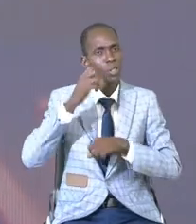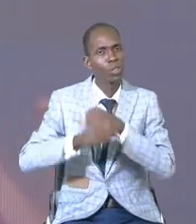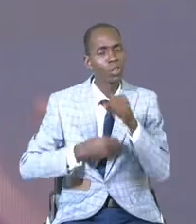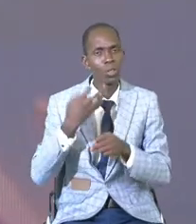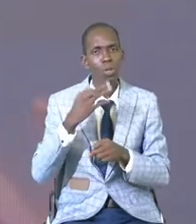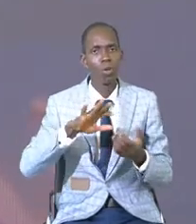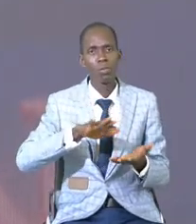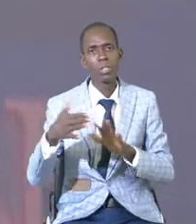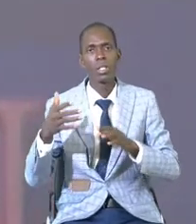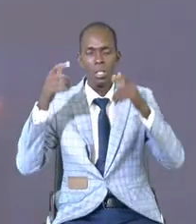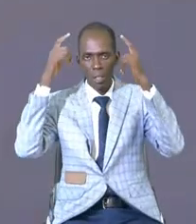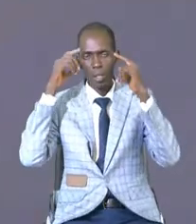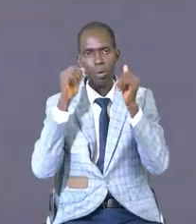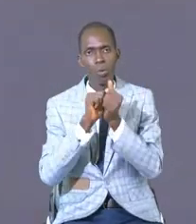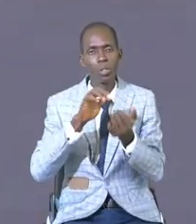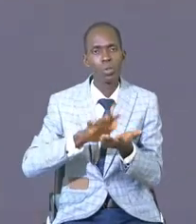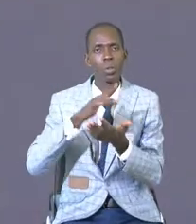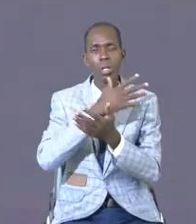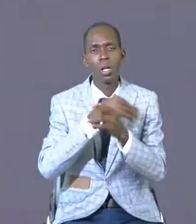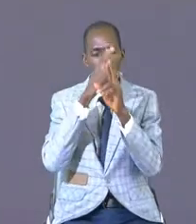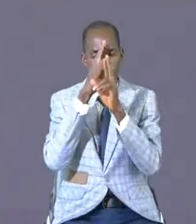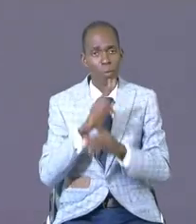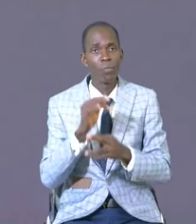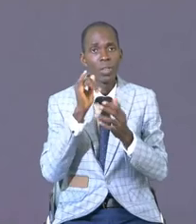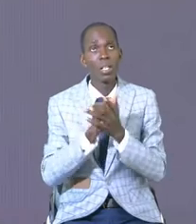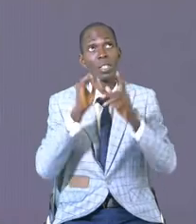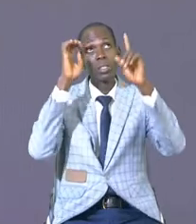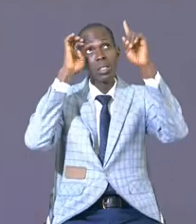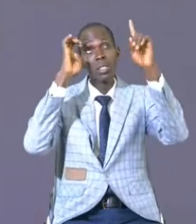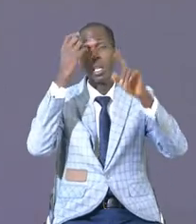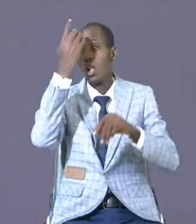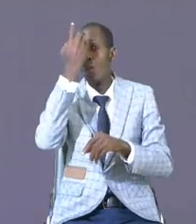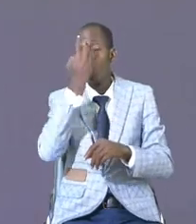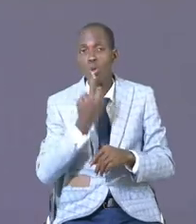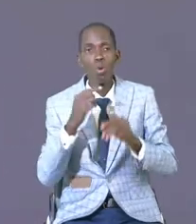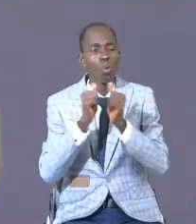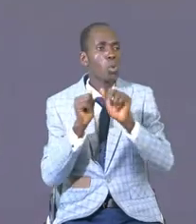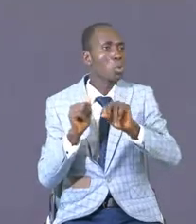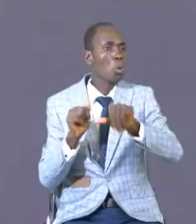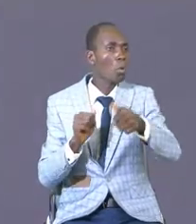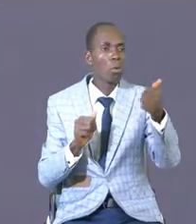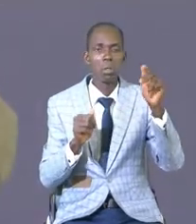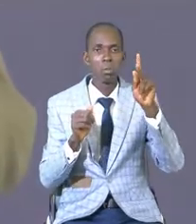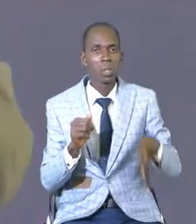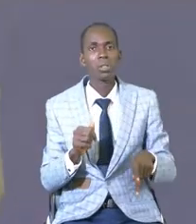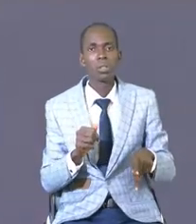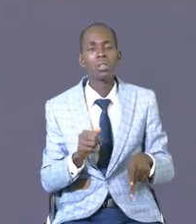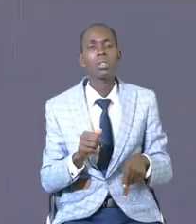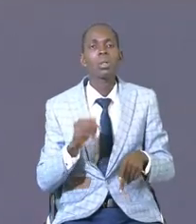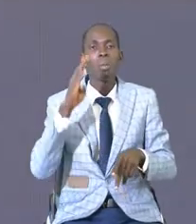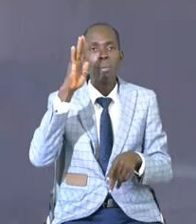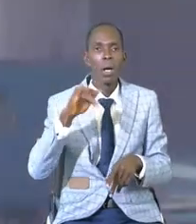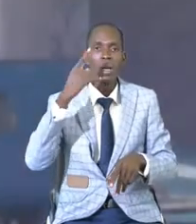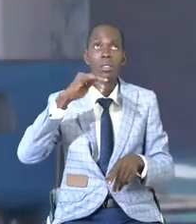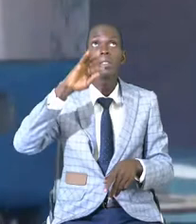glory and honor, that he only, with no other man in support, by the grace of